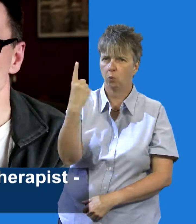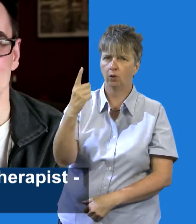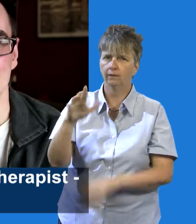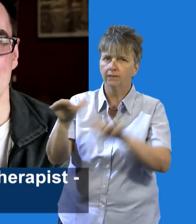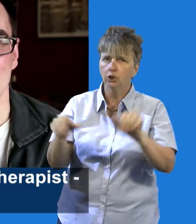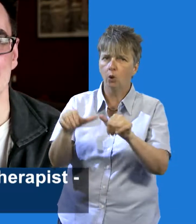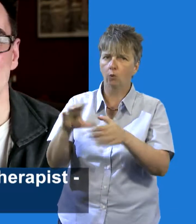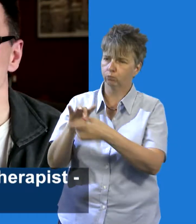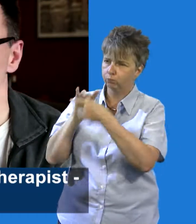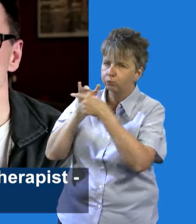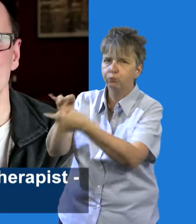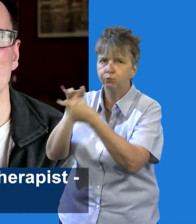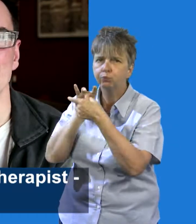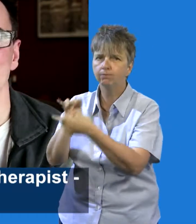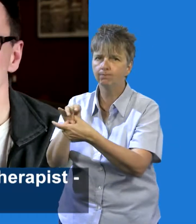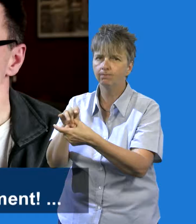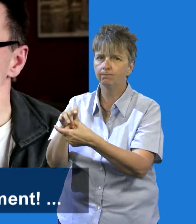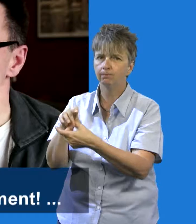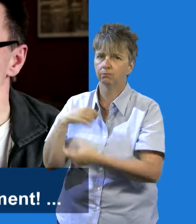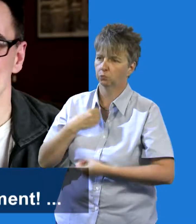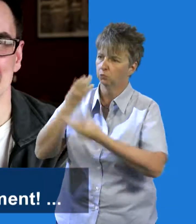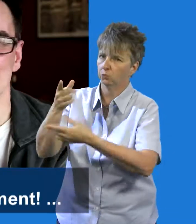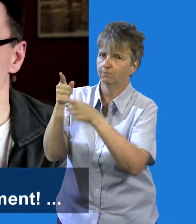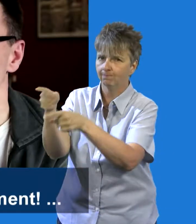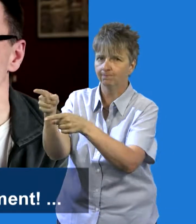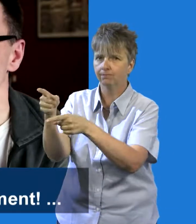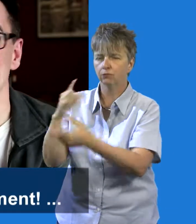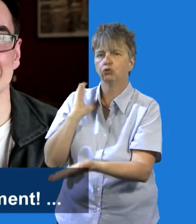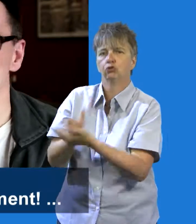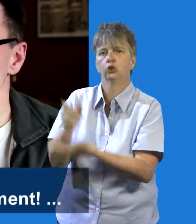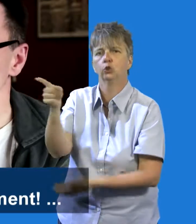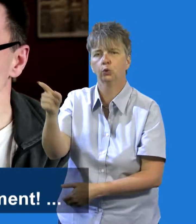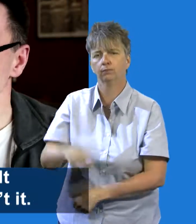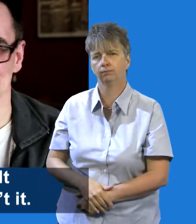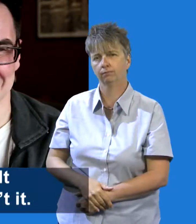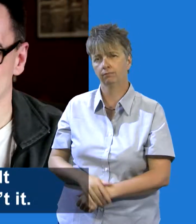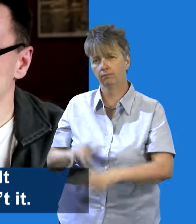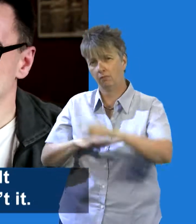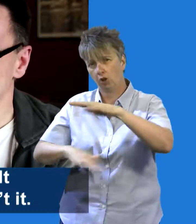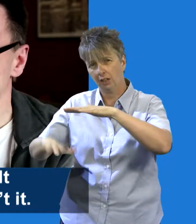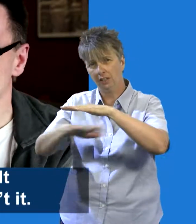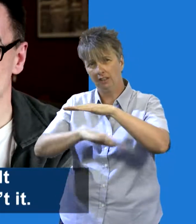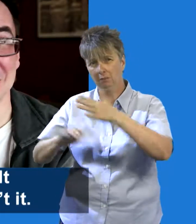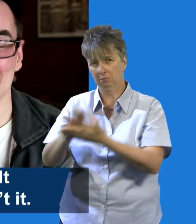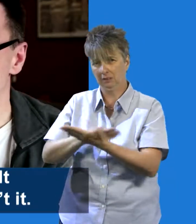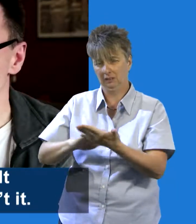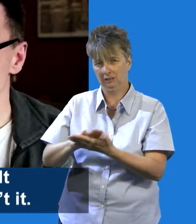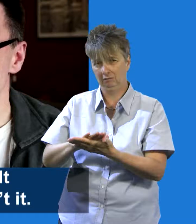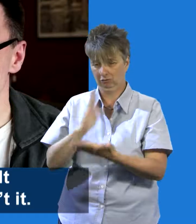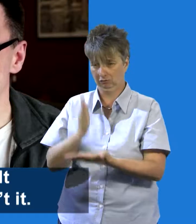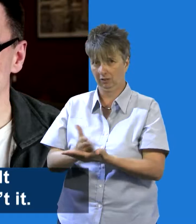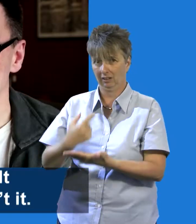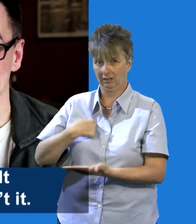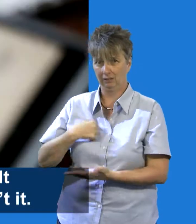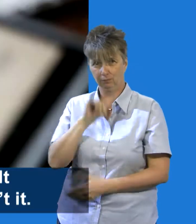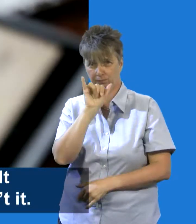one physiotherapist that I trust you, which is quite, you deconstruct that statement, it shows you how I